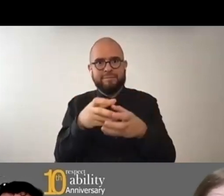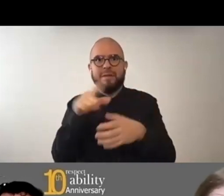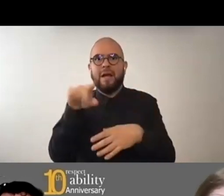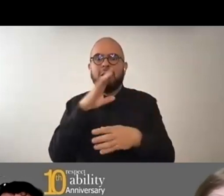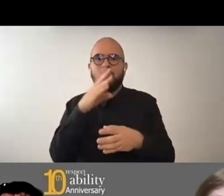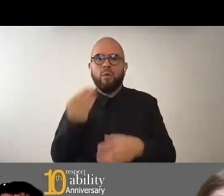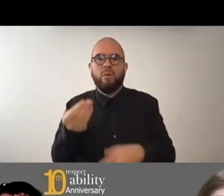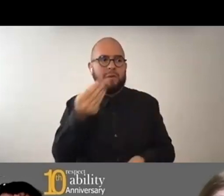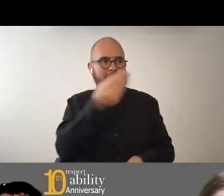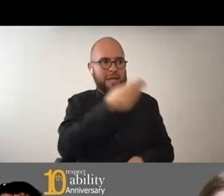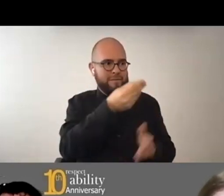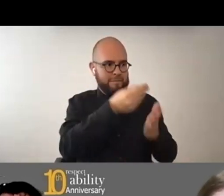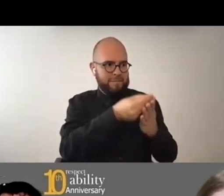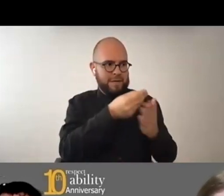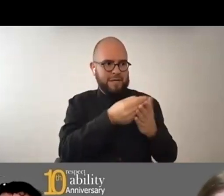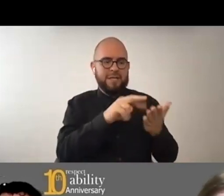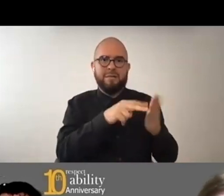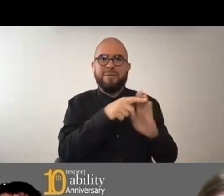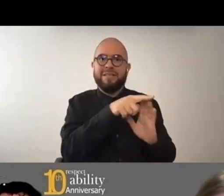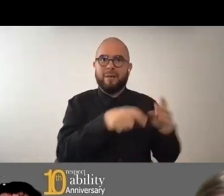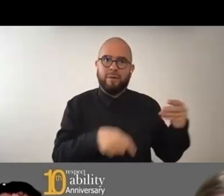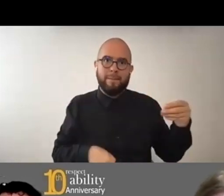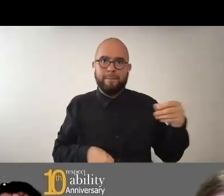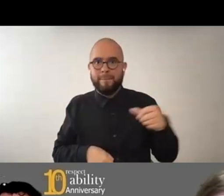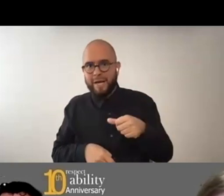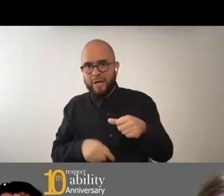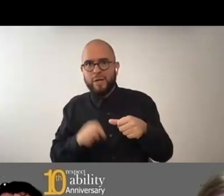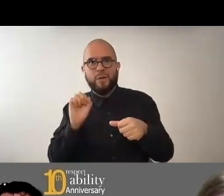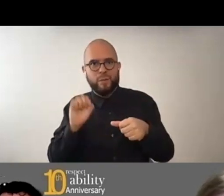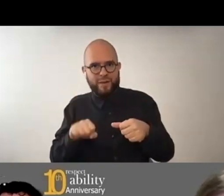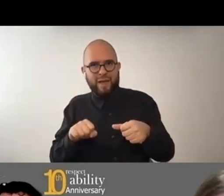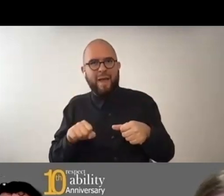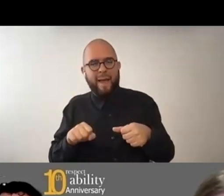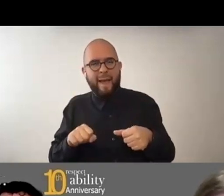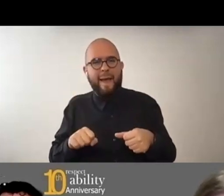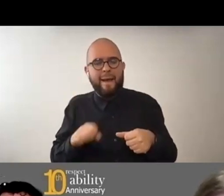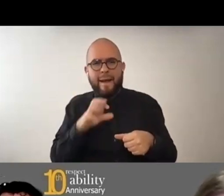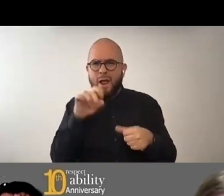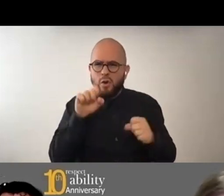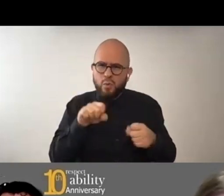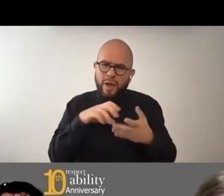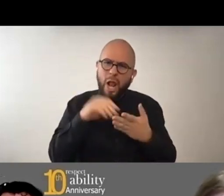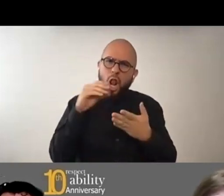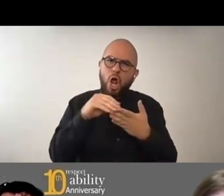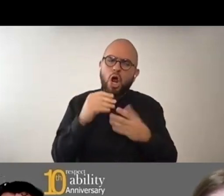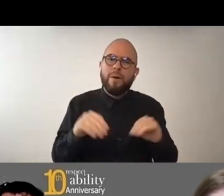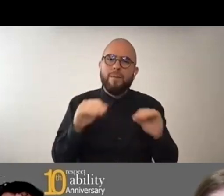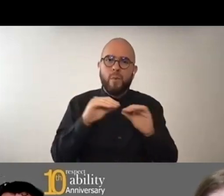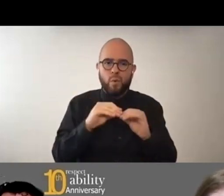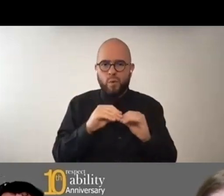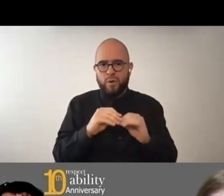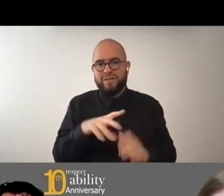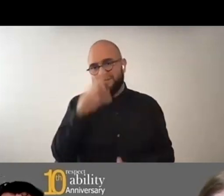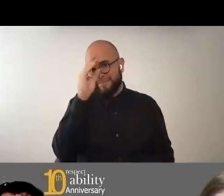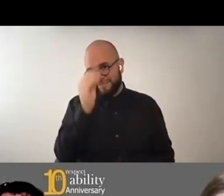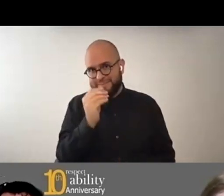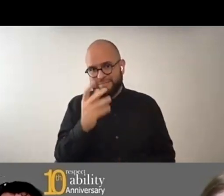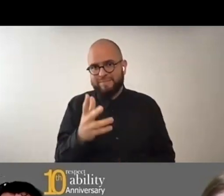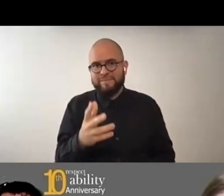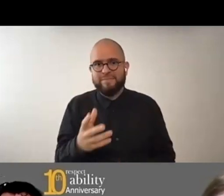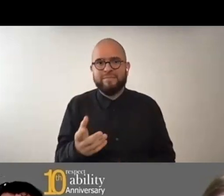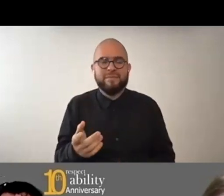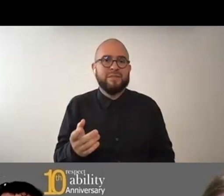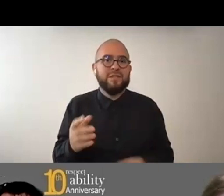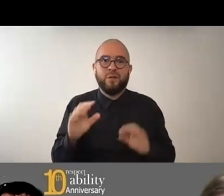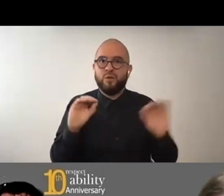paid in that internship and learn. And what I will tell you is nobody's going to turn down the help.